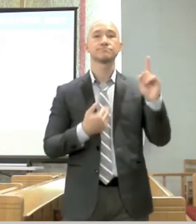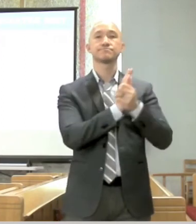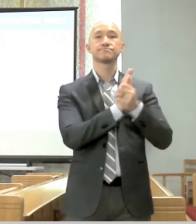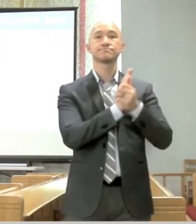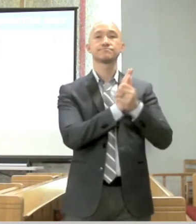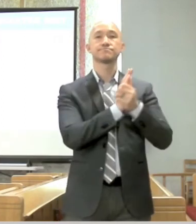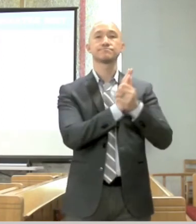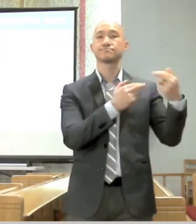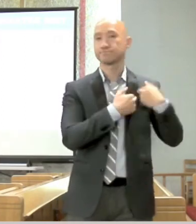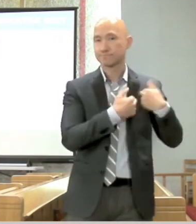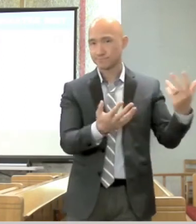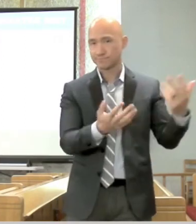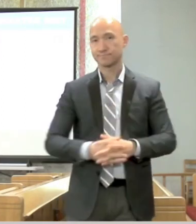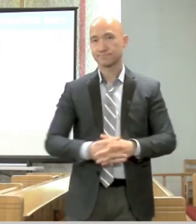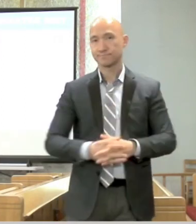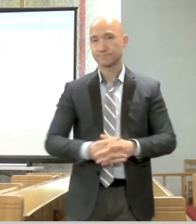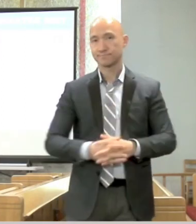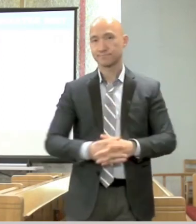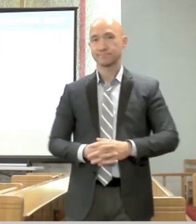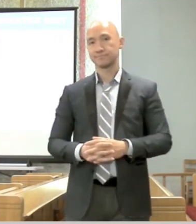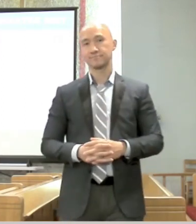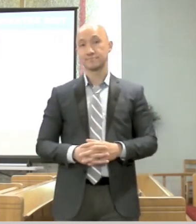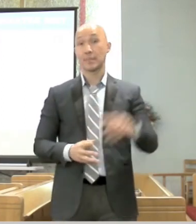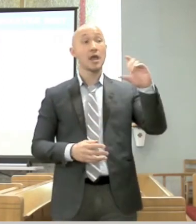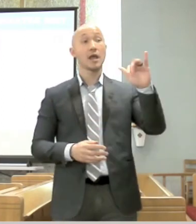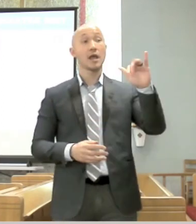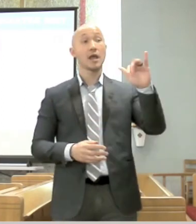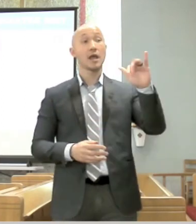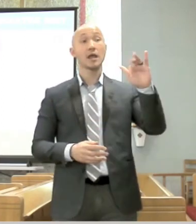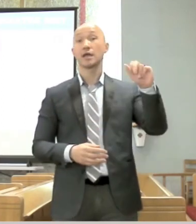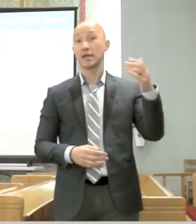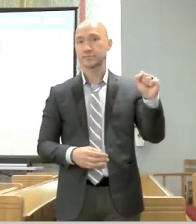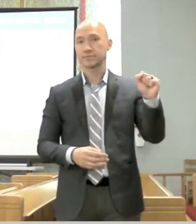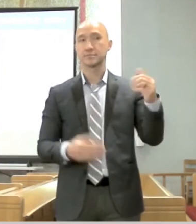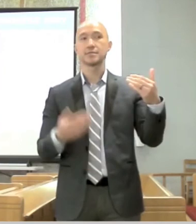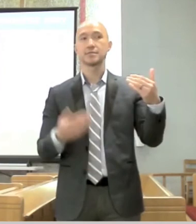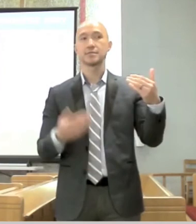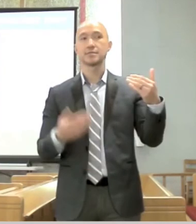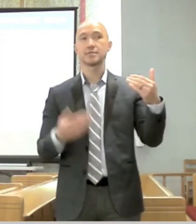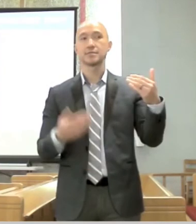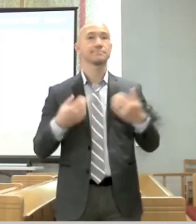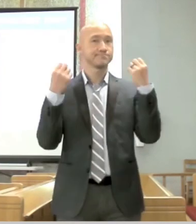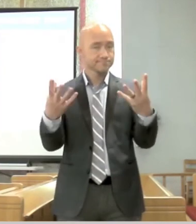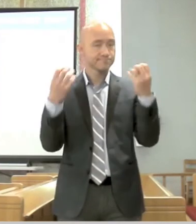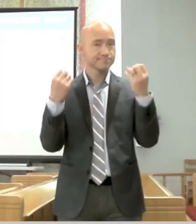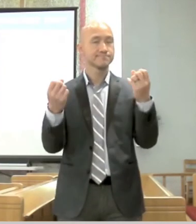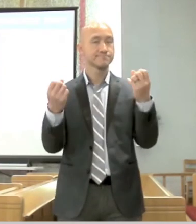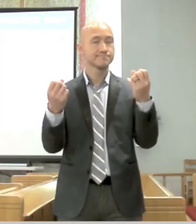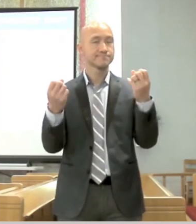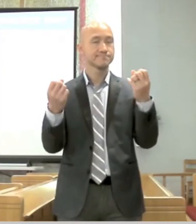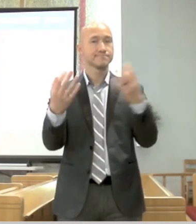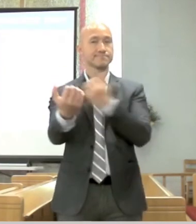up for themselves, for the disadvantaged people, for the ostracized people. Are you looking out for them